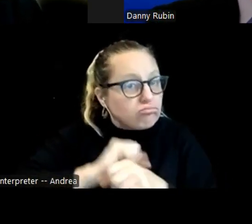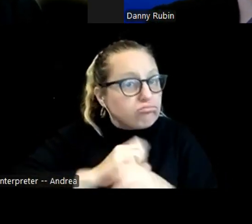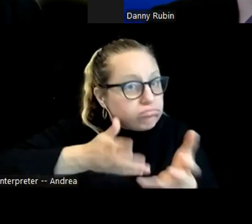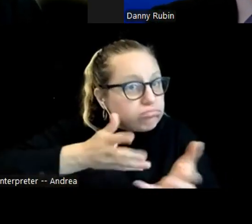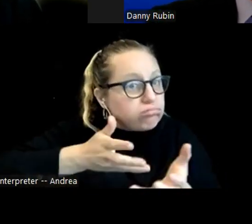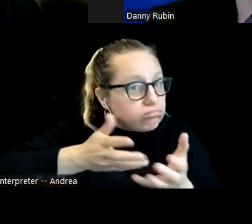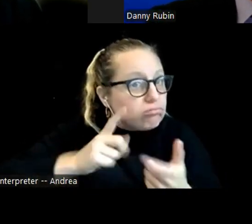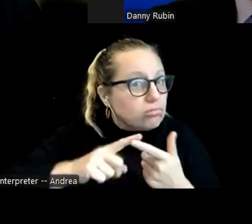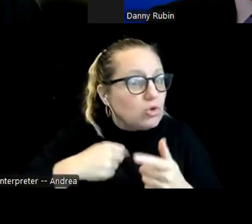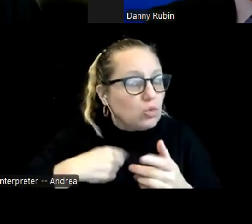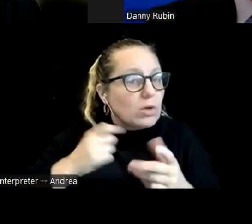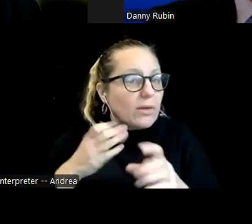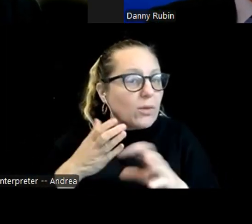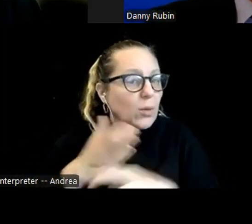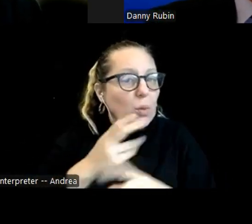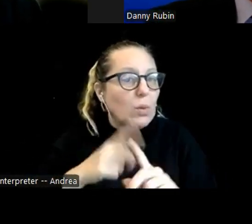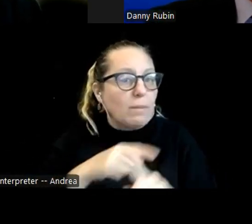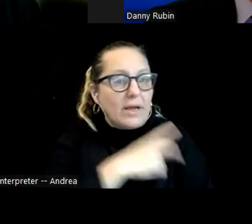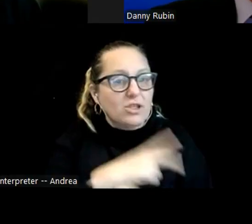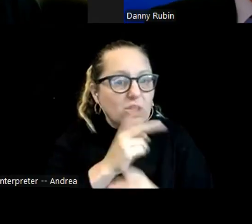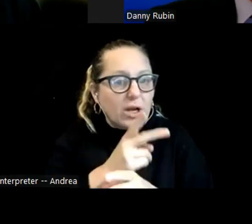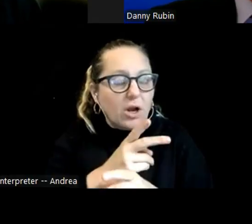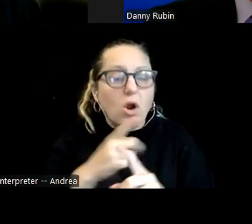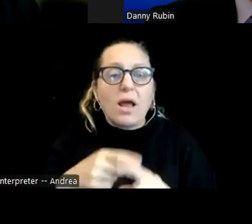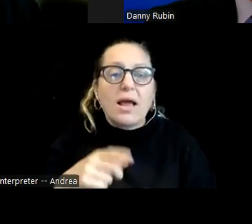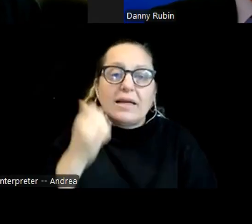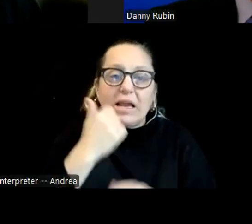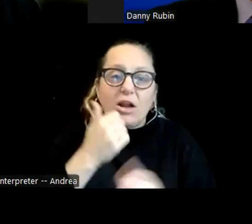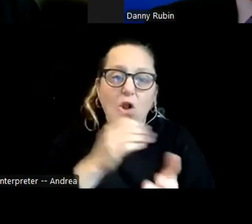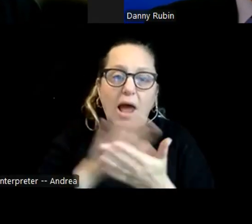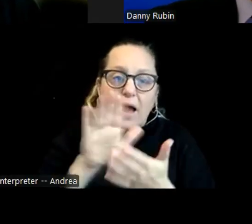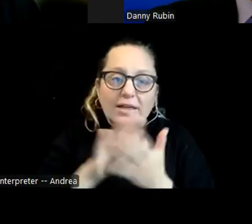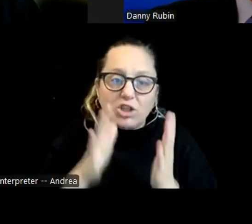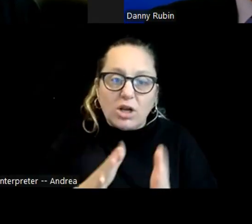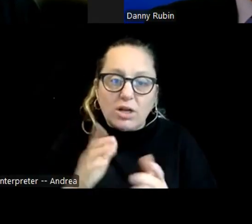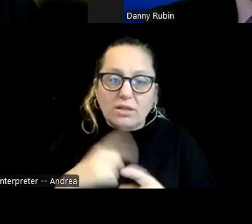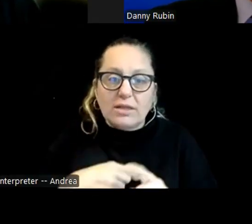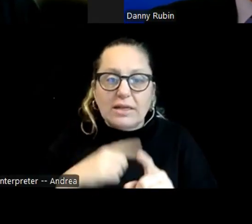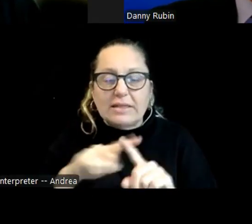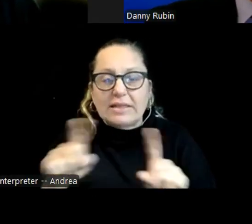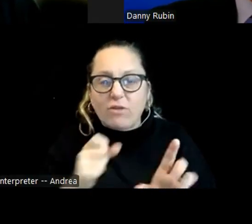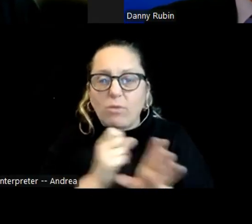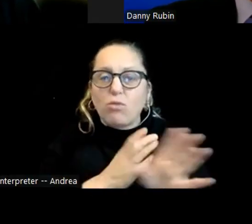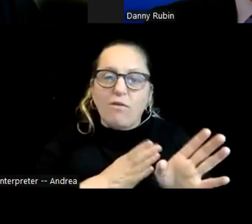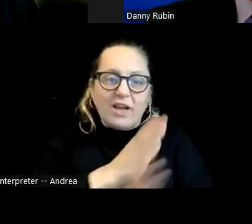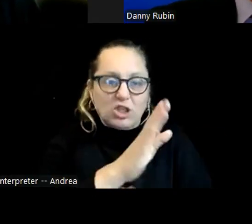care. Okay. The dental hygienist is a profession all within her own.